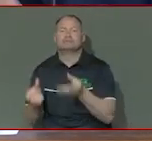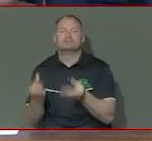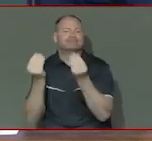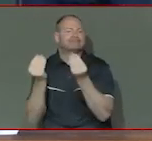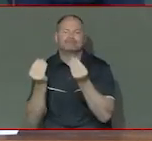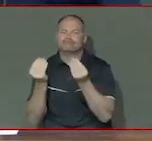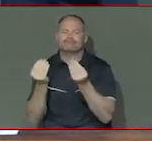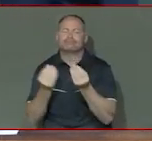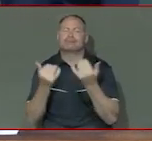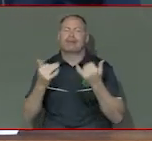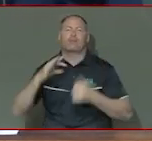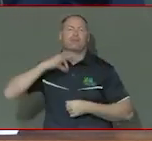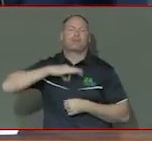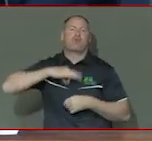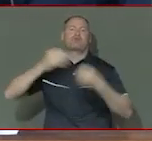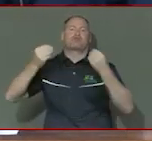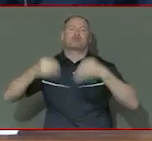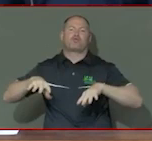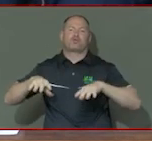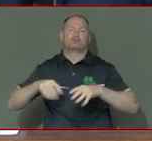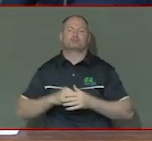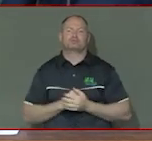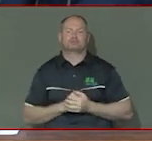lose profit. All right.